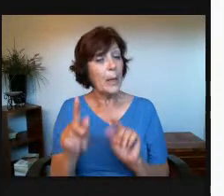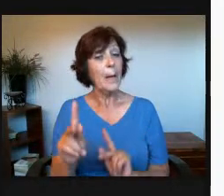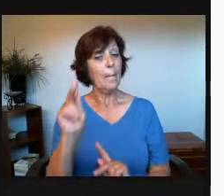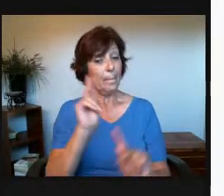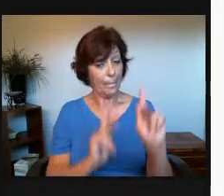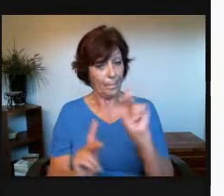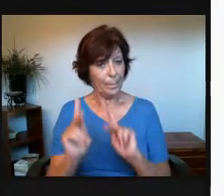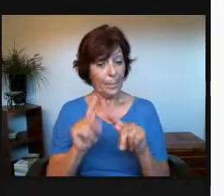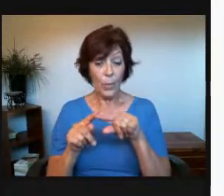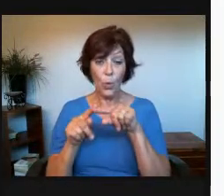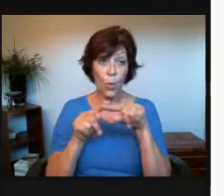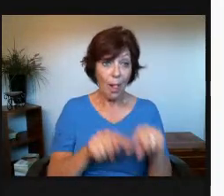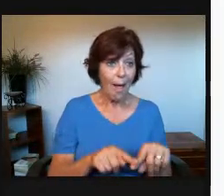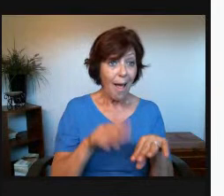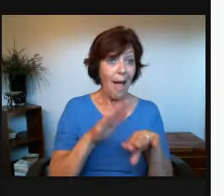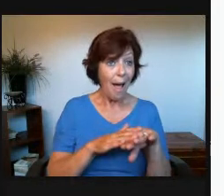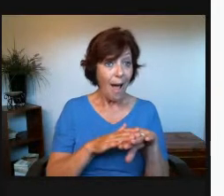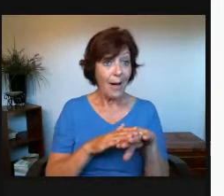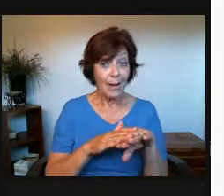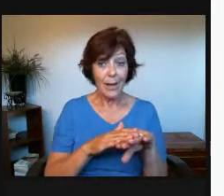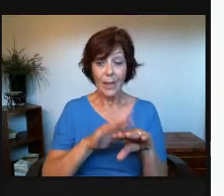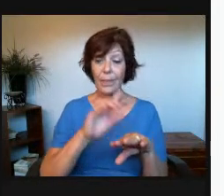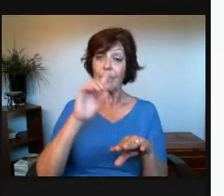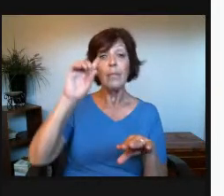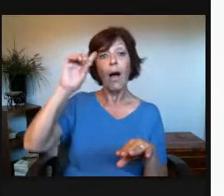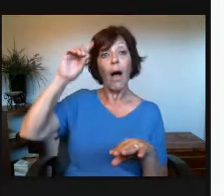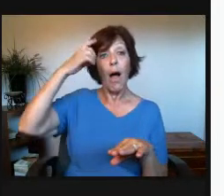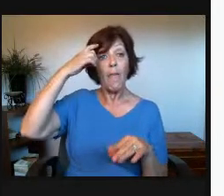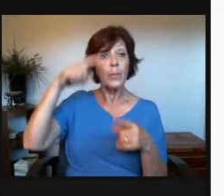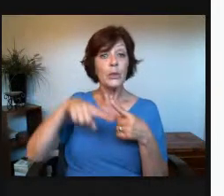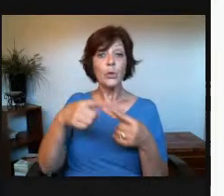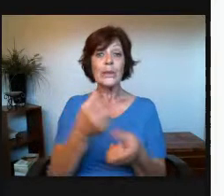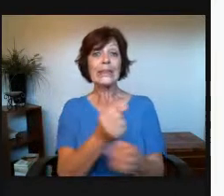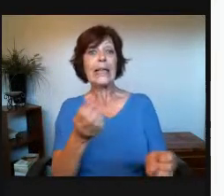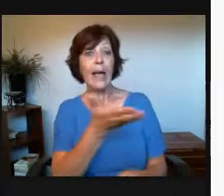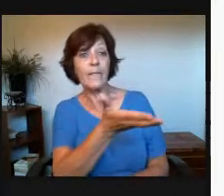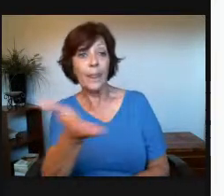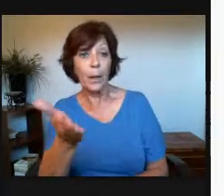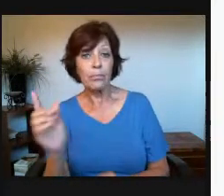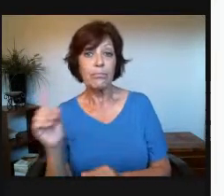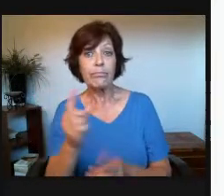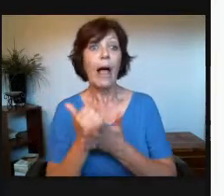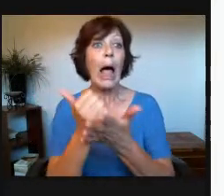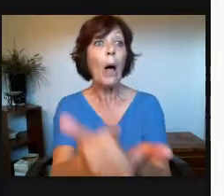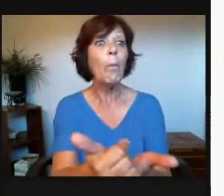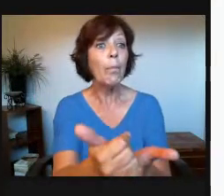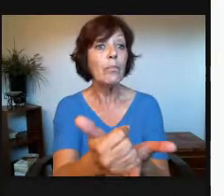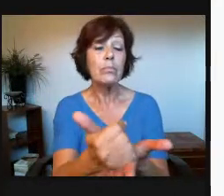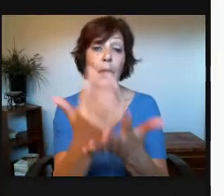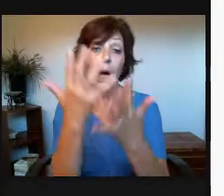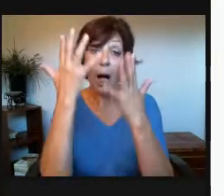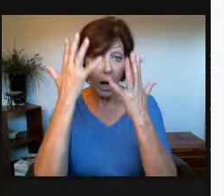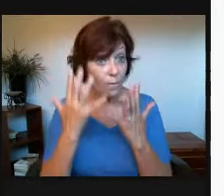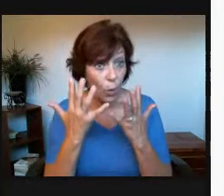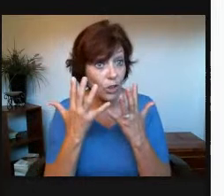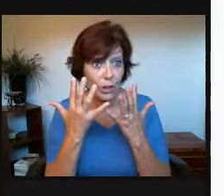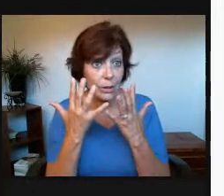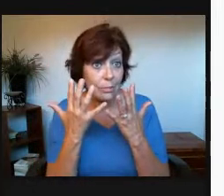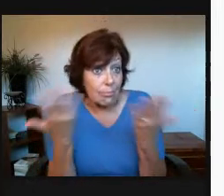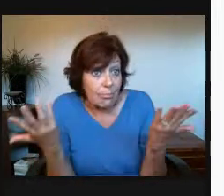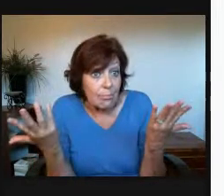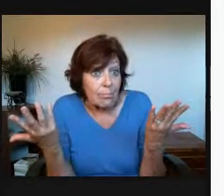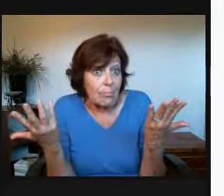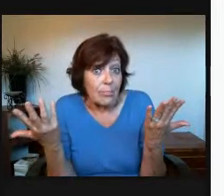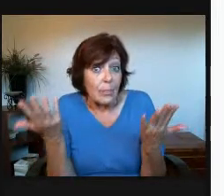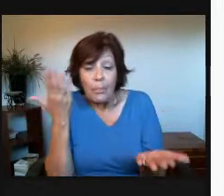rely upon the governmental entity to rescue them or come to their aid. Unfortunately, during those emergencies, you